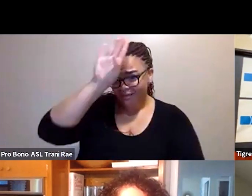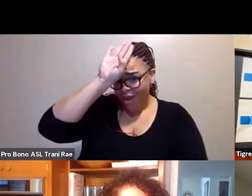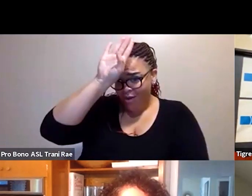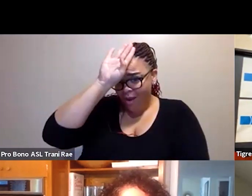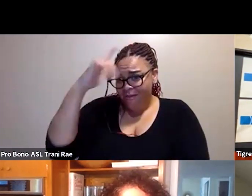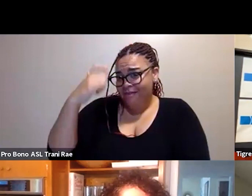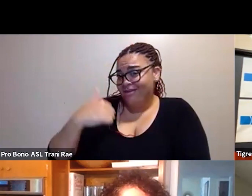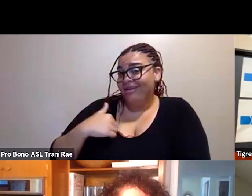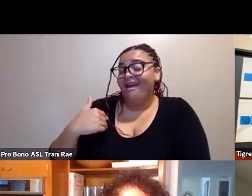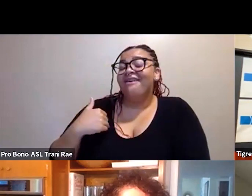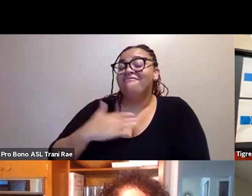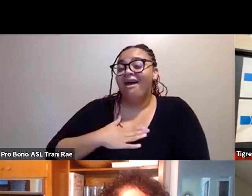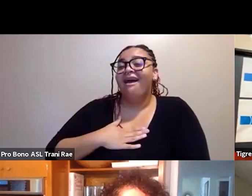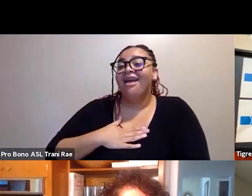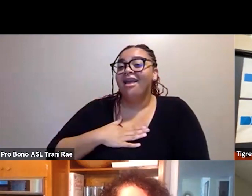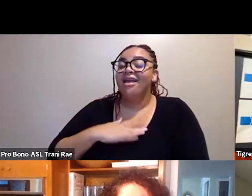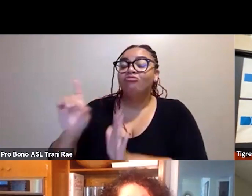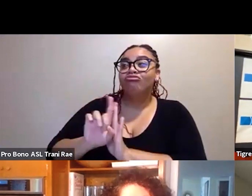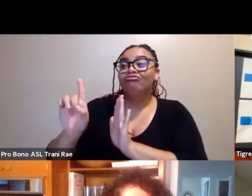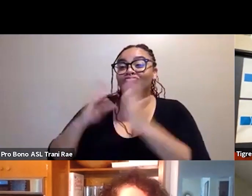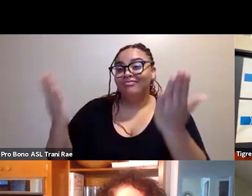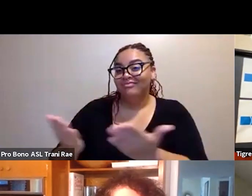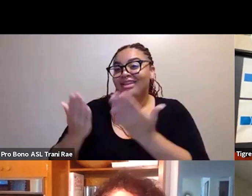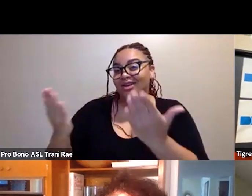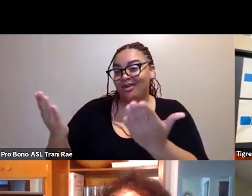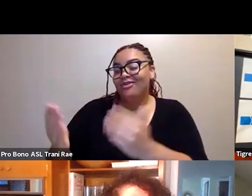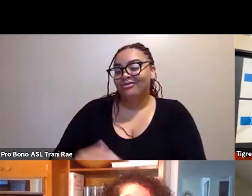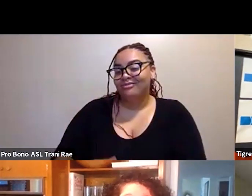siren right here.